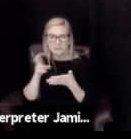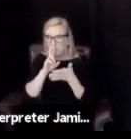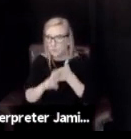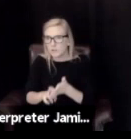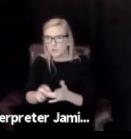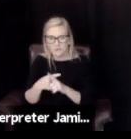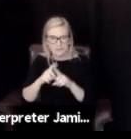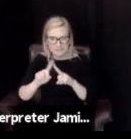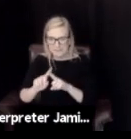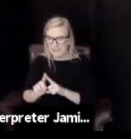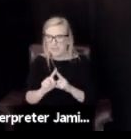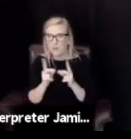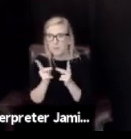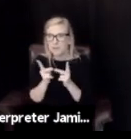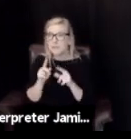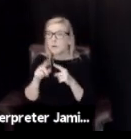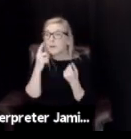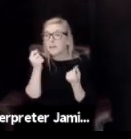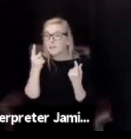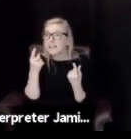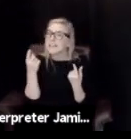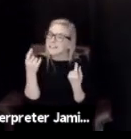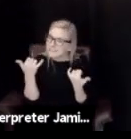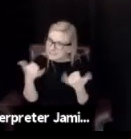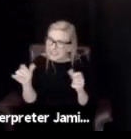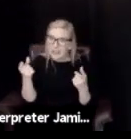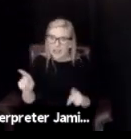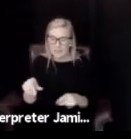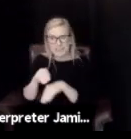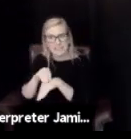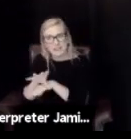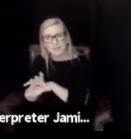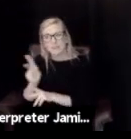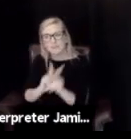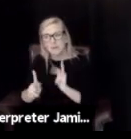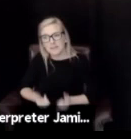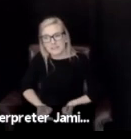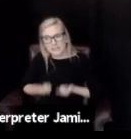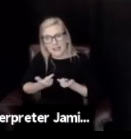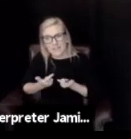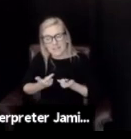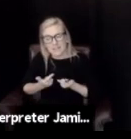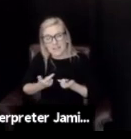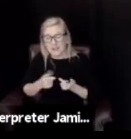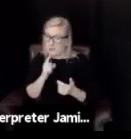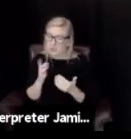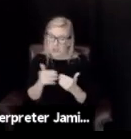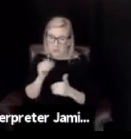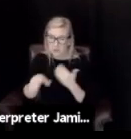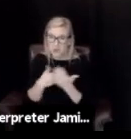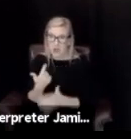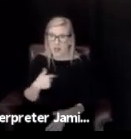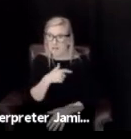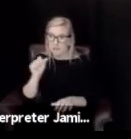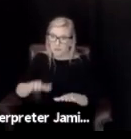do know it happens, and we do know that it impacts people's lives. And probably for the most part of it, almost all of us can raise our hand.